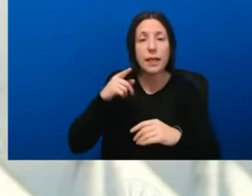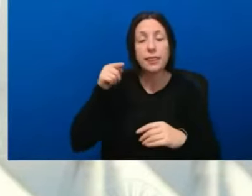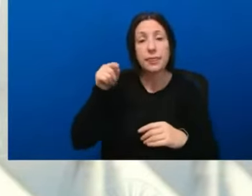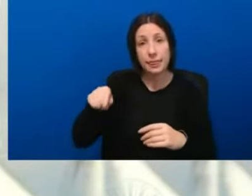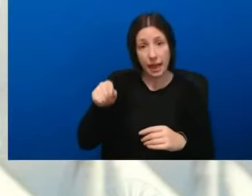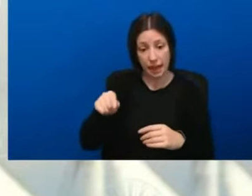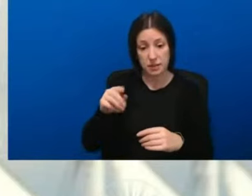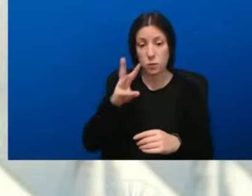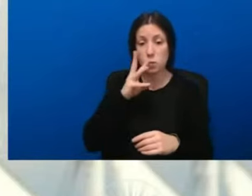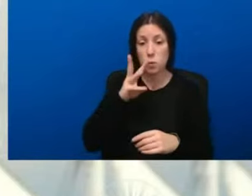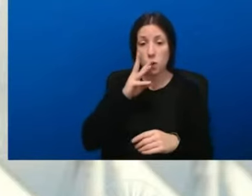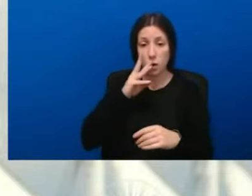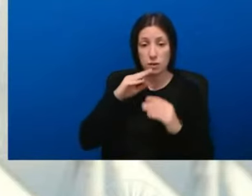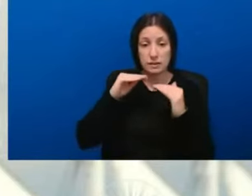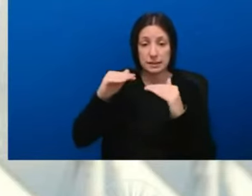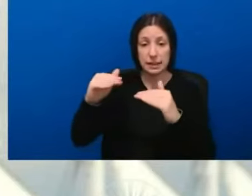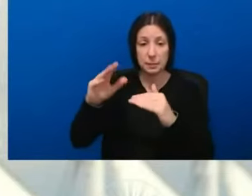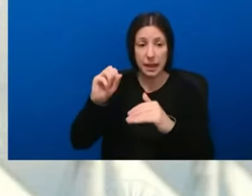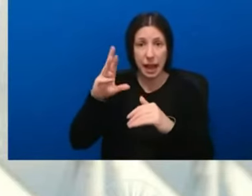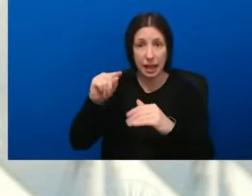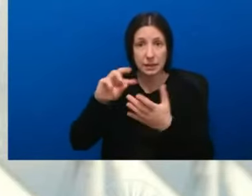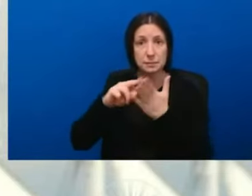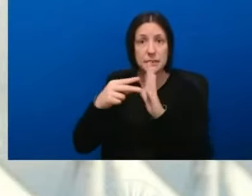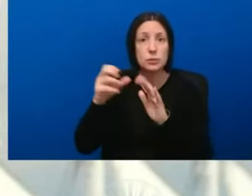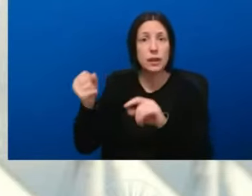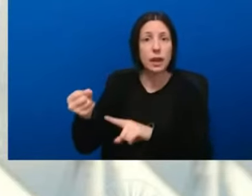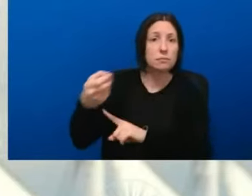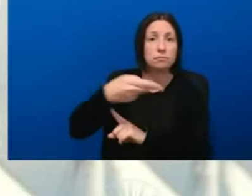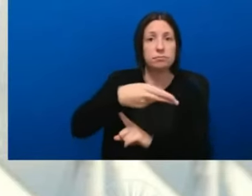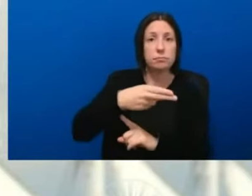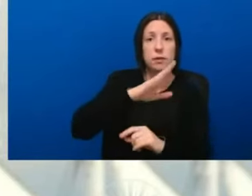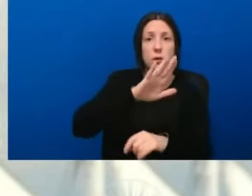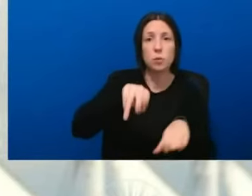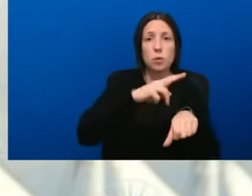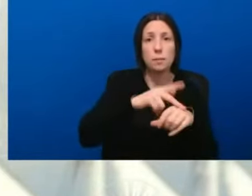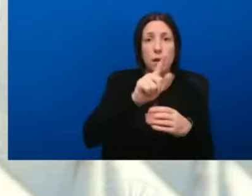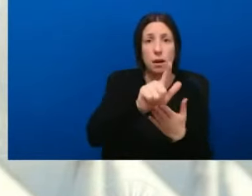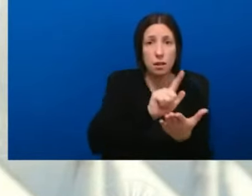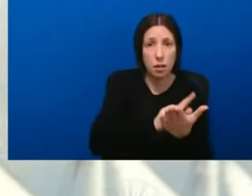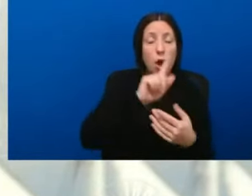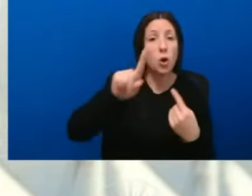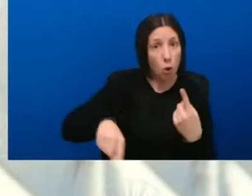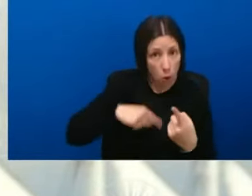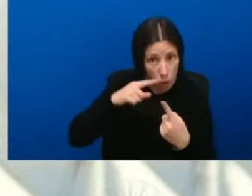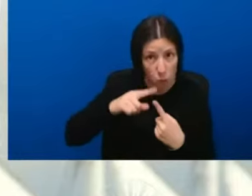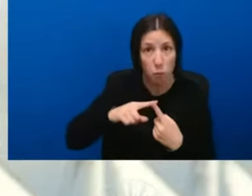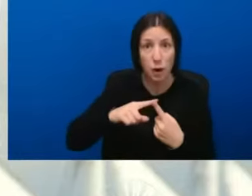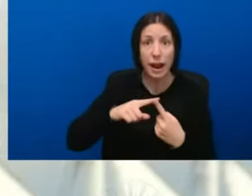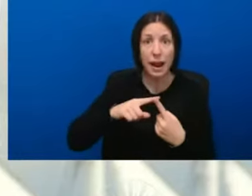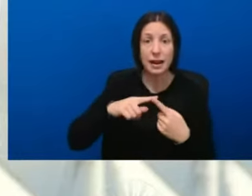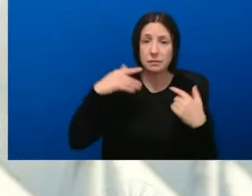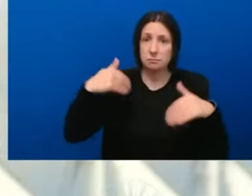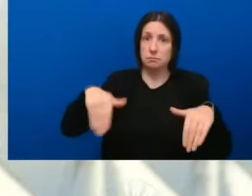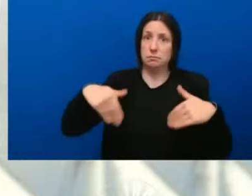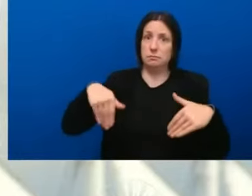Water Sustainability Act gives authority to override the ordinary law there. It's an